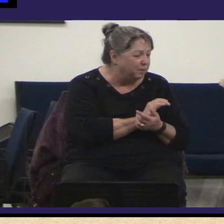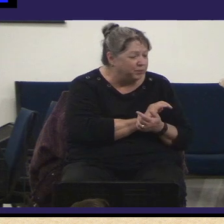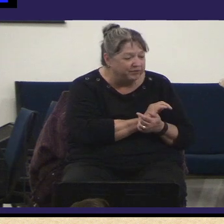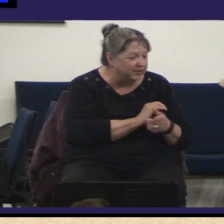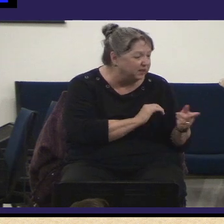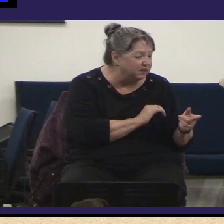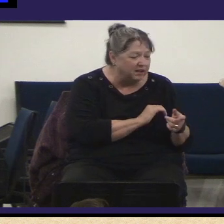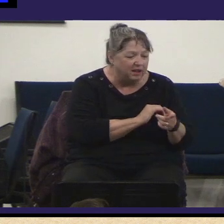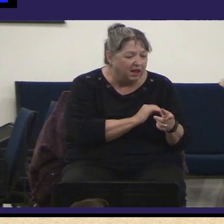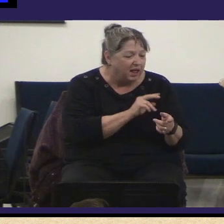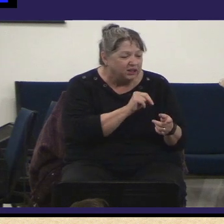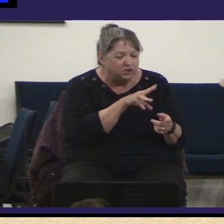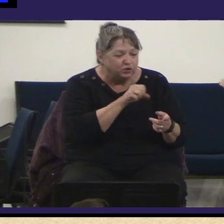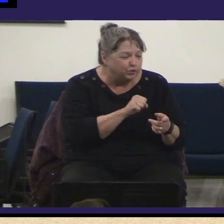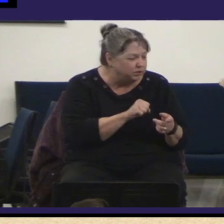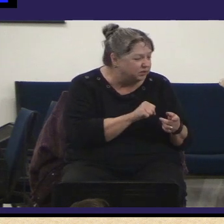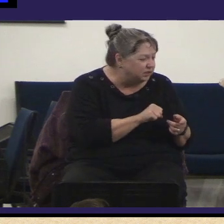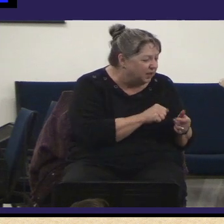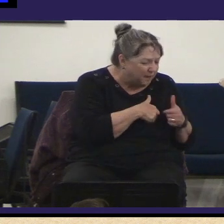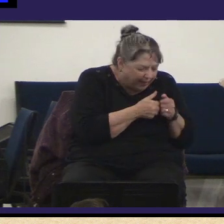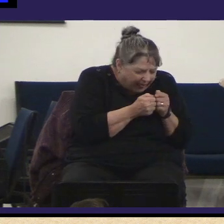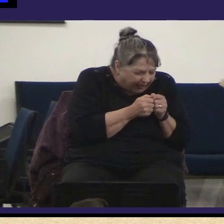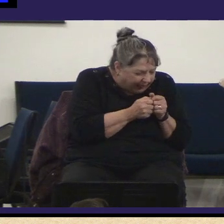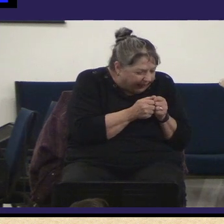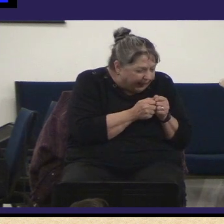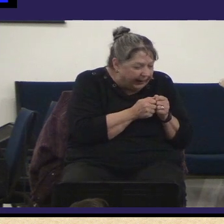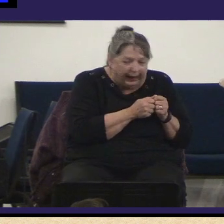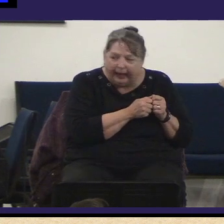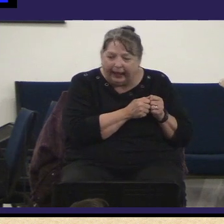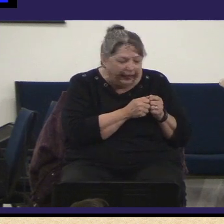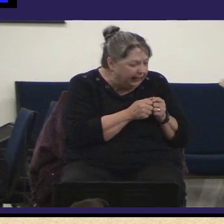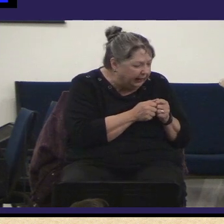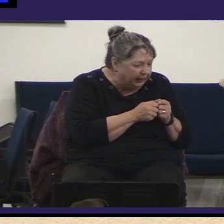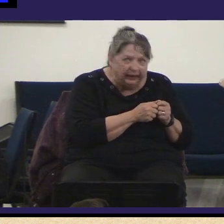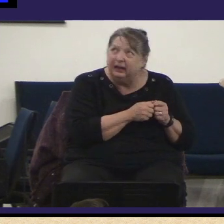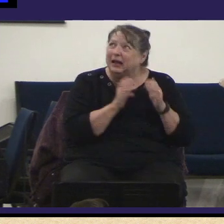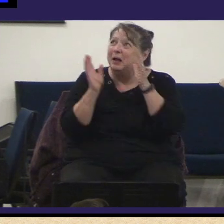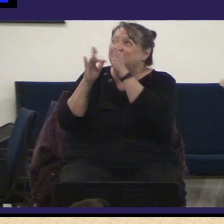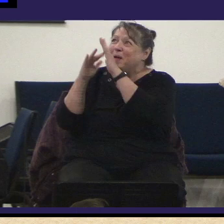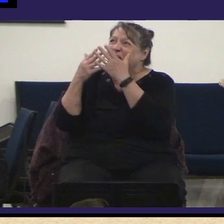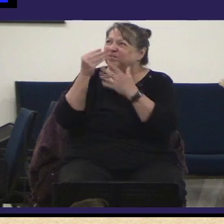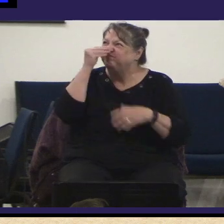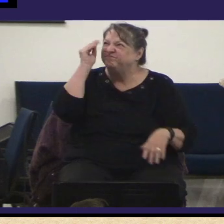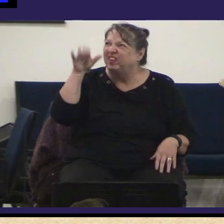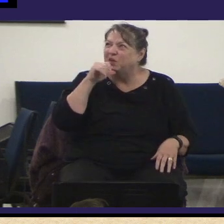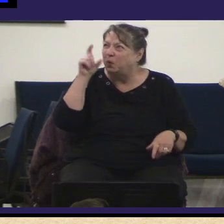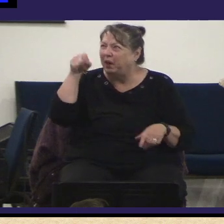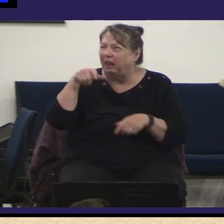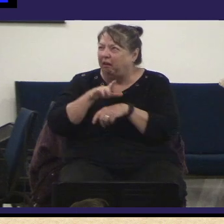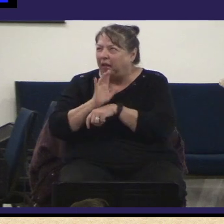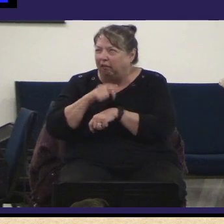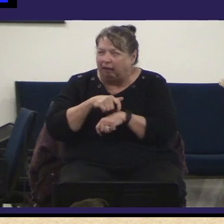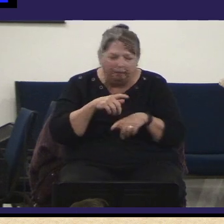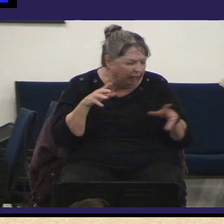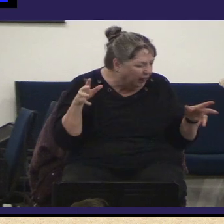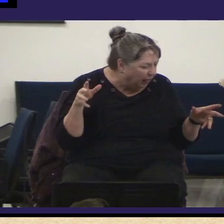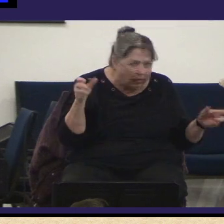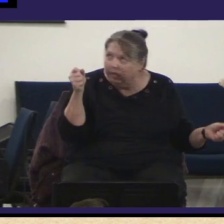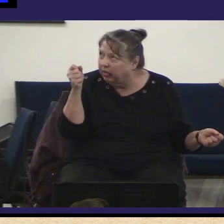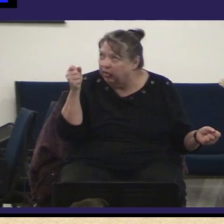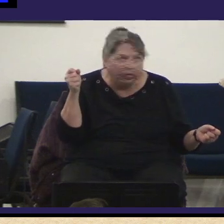the news and listening to what's going on in our world? Am I spending more time of my day listening to all of that than I